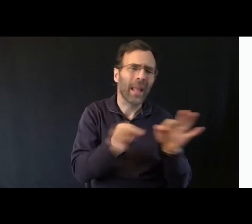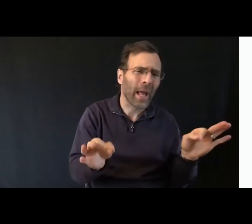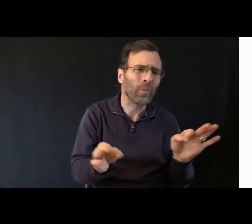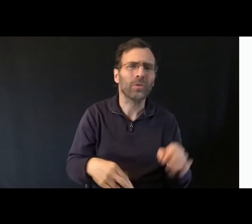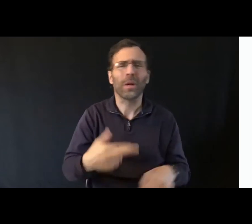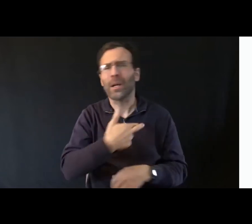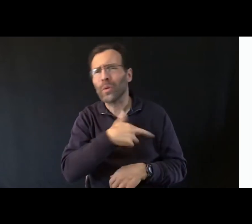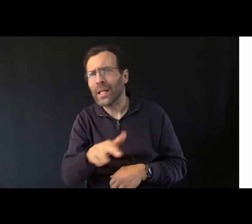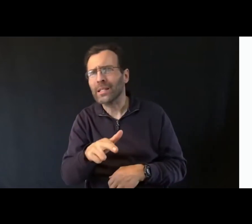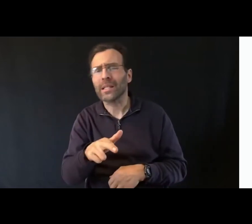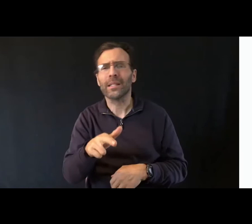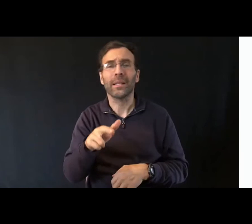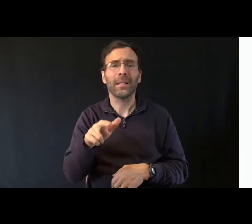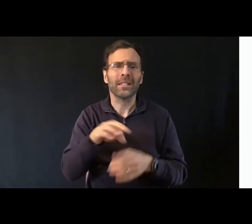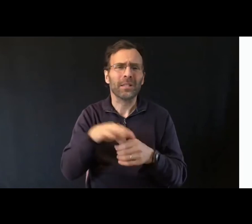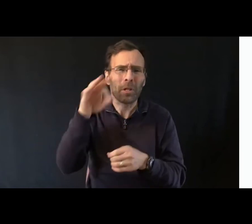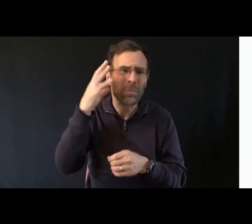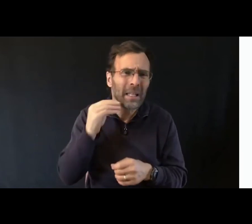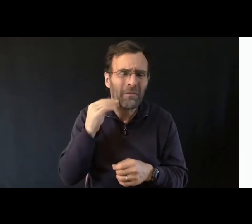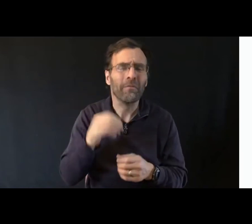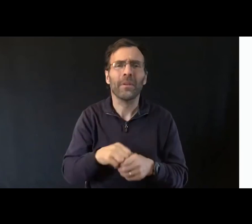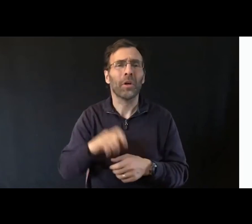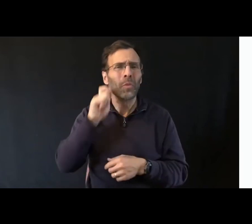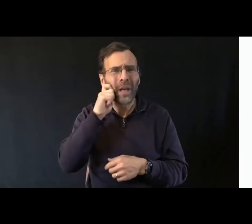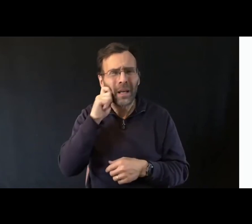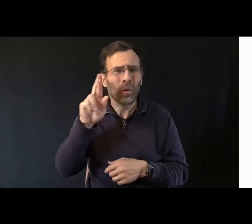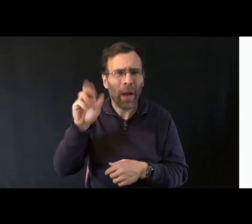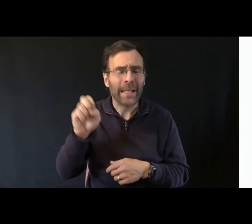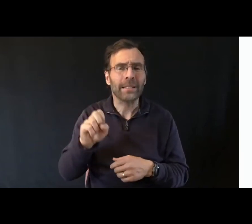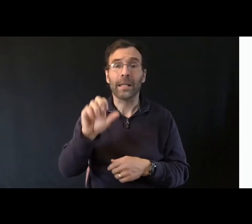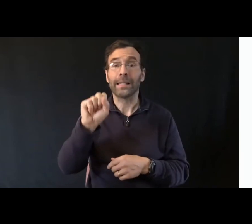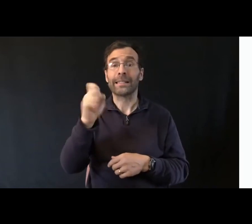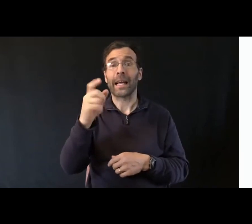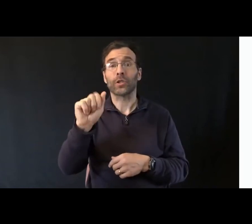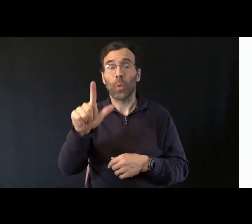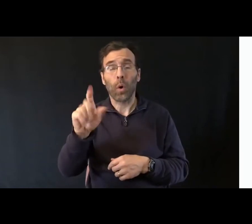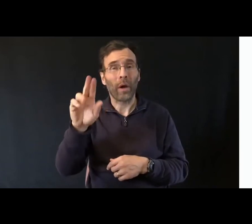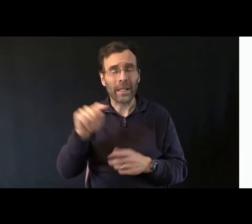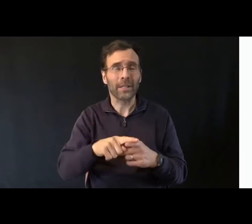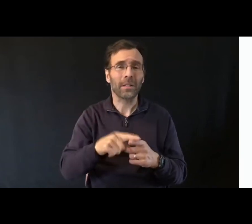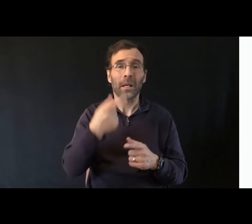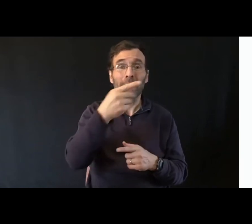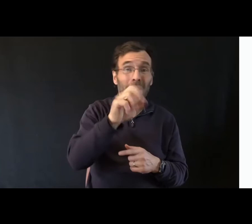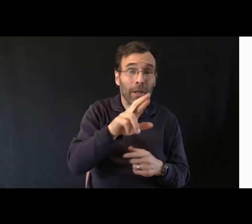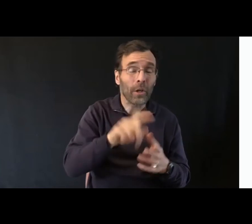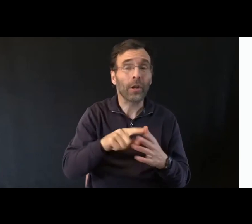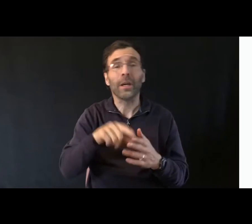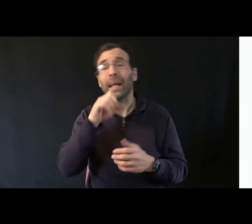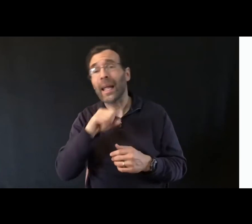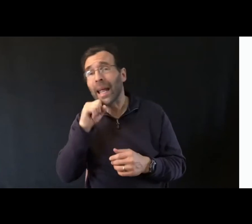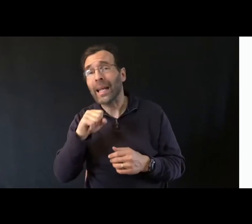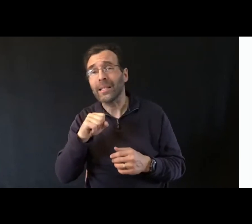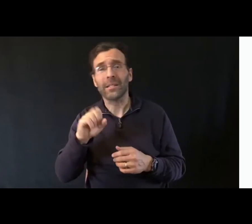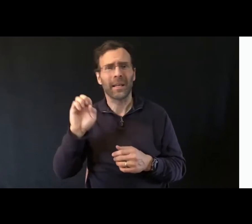religion, or spiritual beliefs, race, sexual orientation, gender, age, and ethnicity. But there are